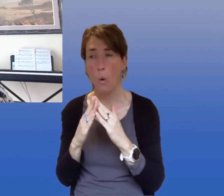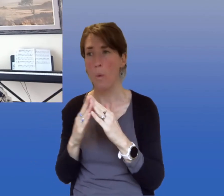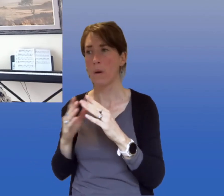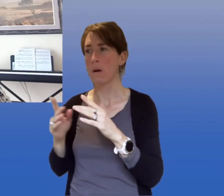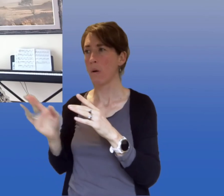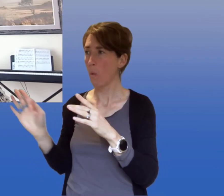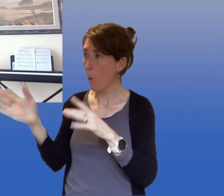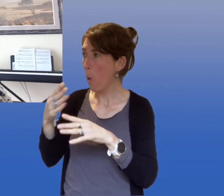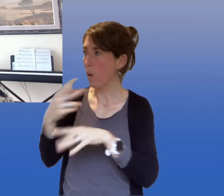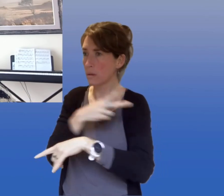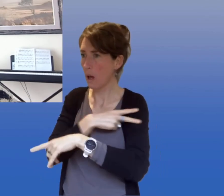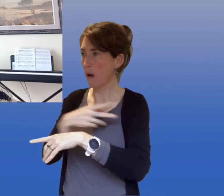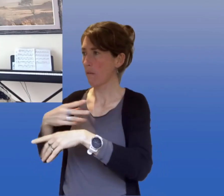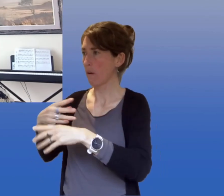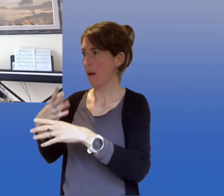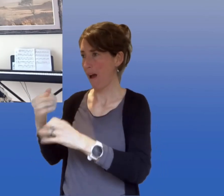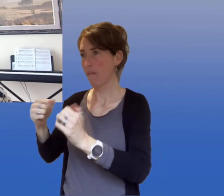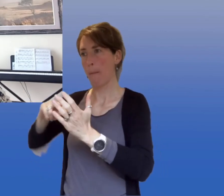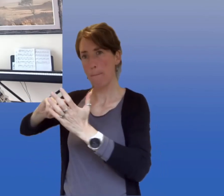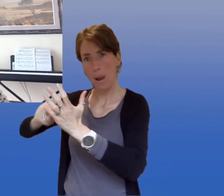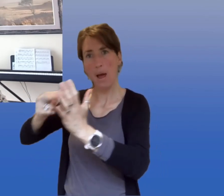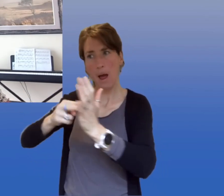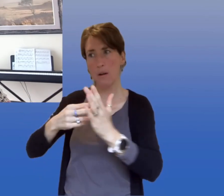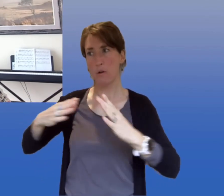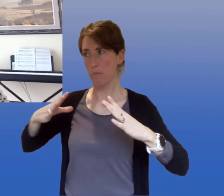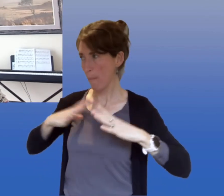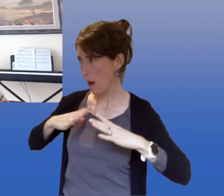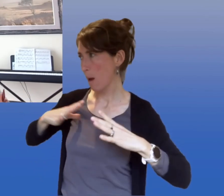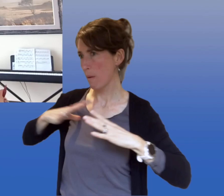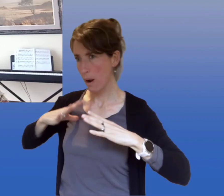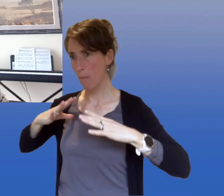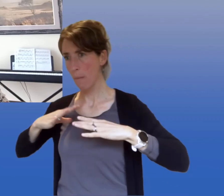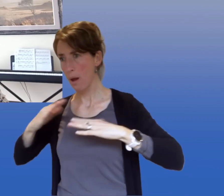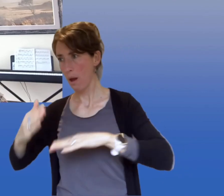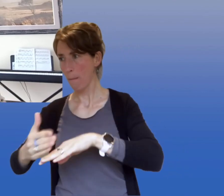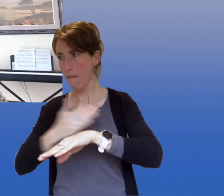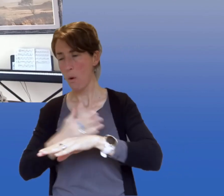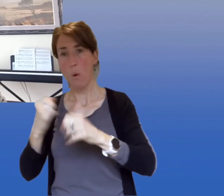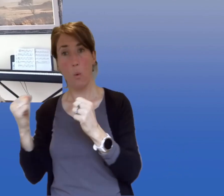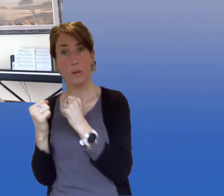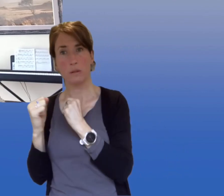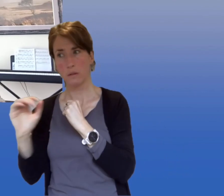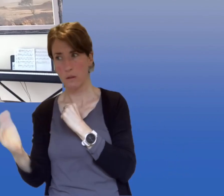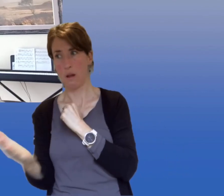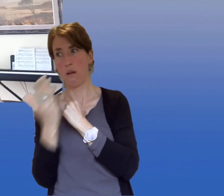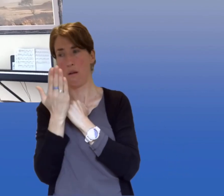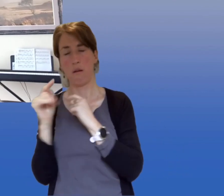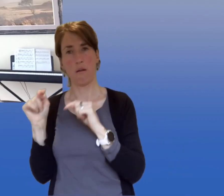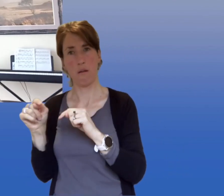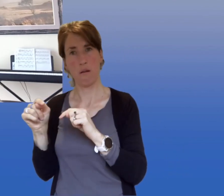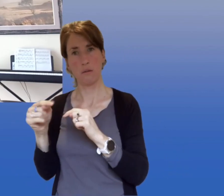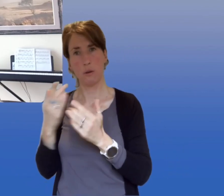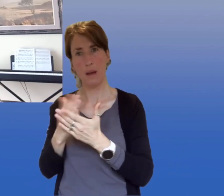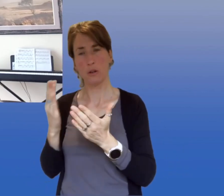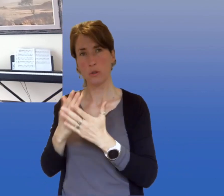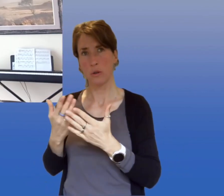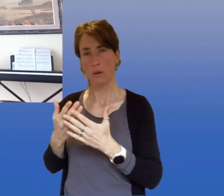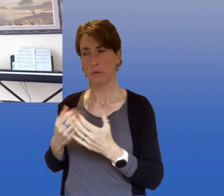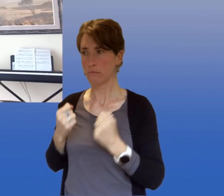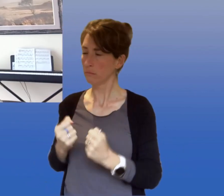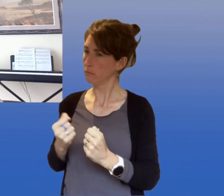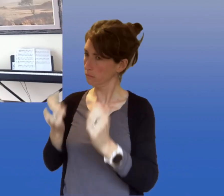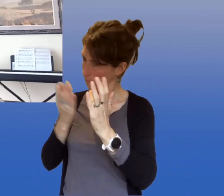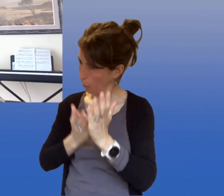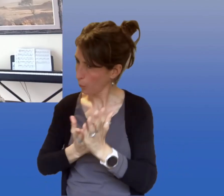care at home teams. So all throughout the system, teams will have these preparedness plans. So we had a good discussion about